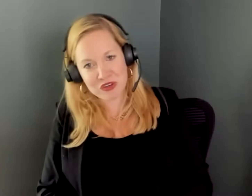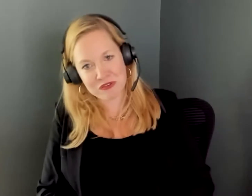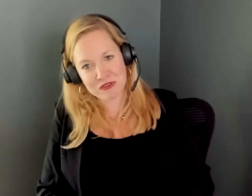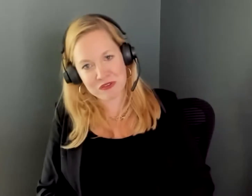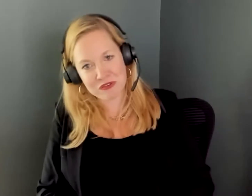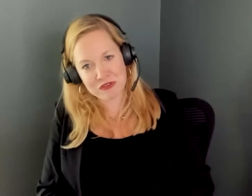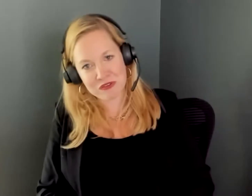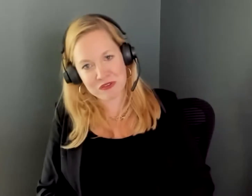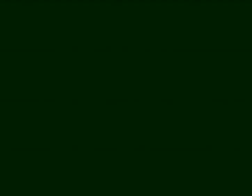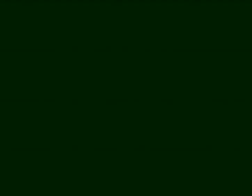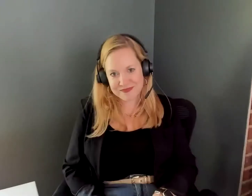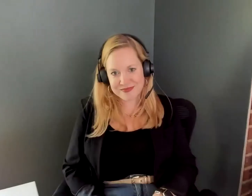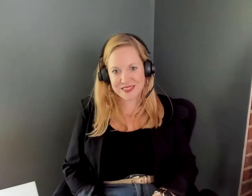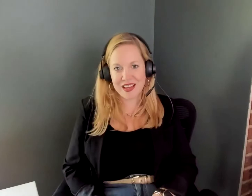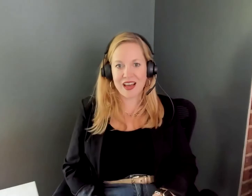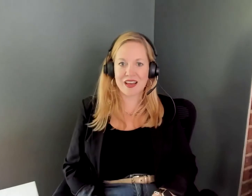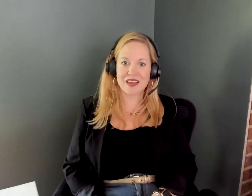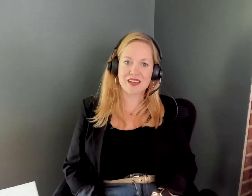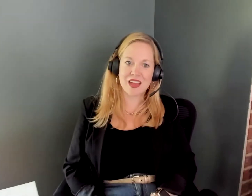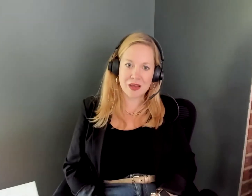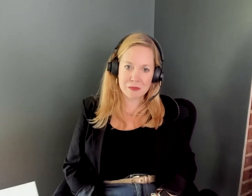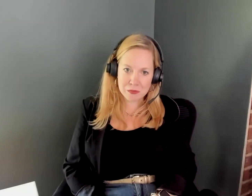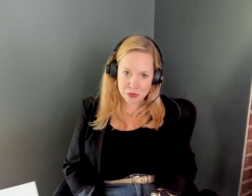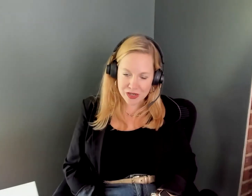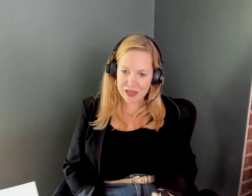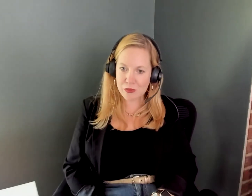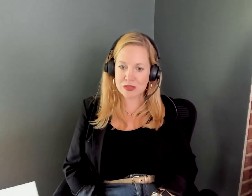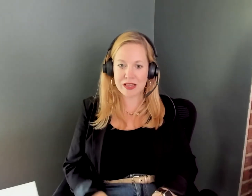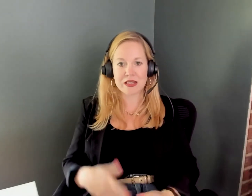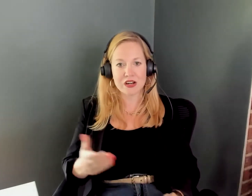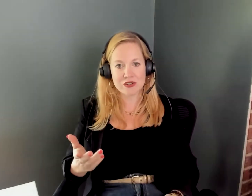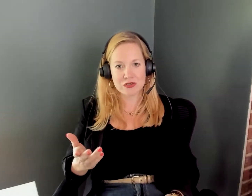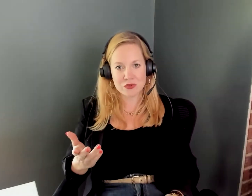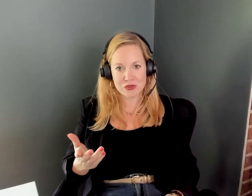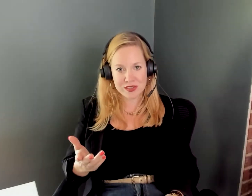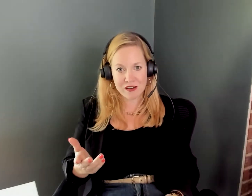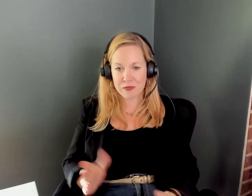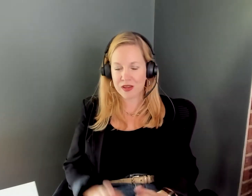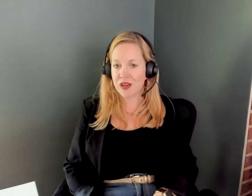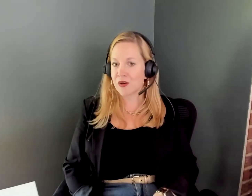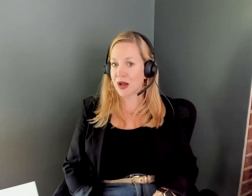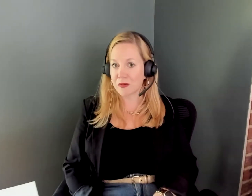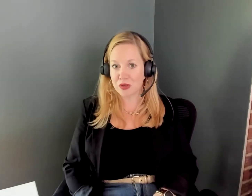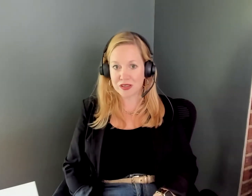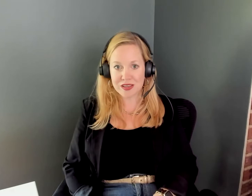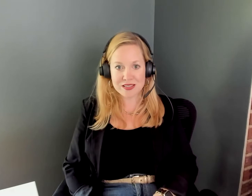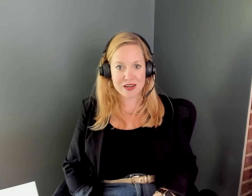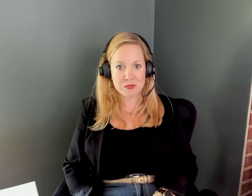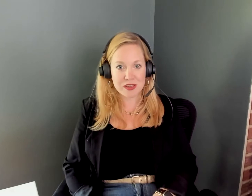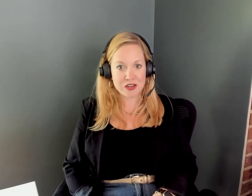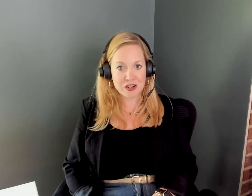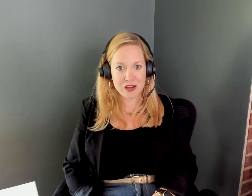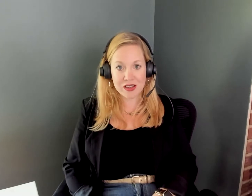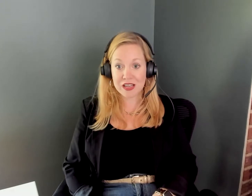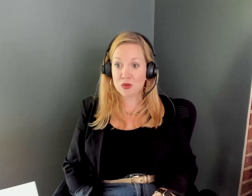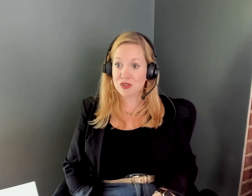And thank you for inviting us to be here. I am Purna, and I will let Claire introduce herself, but I am really excited to